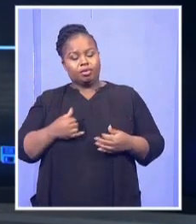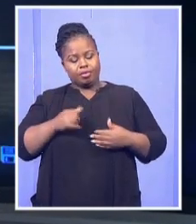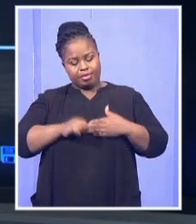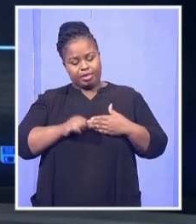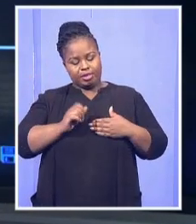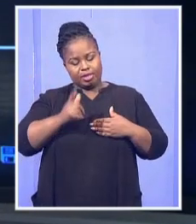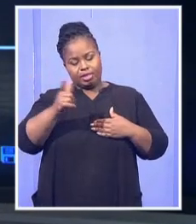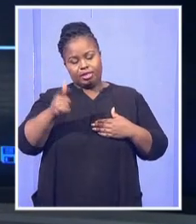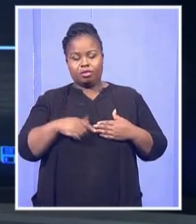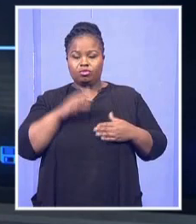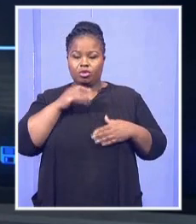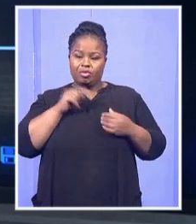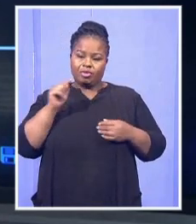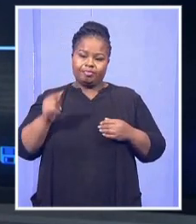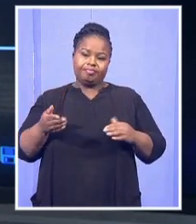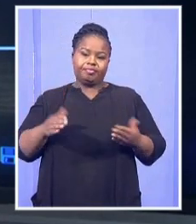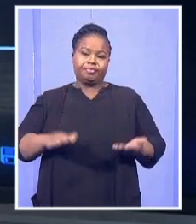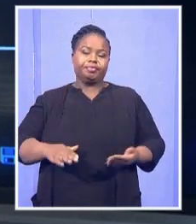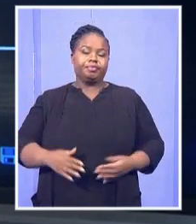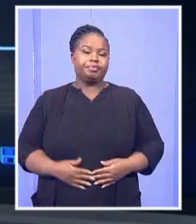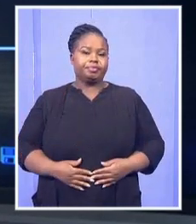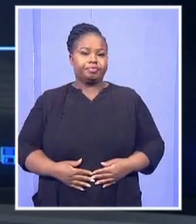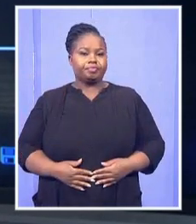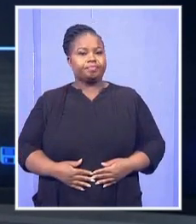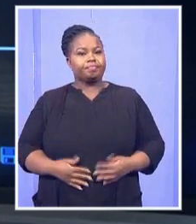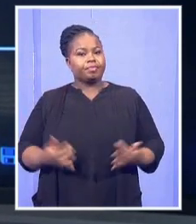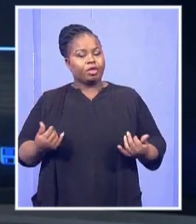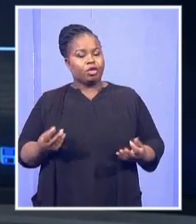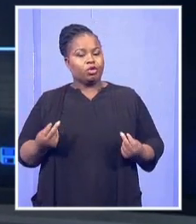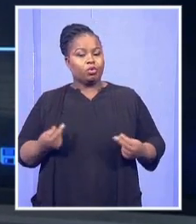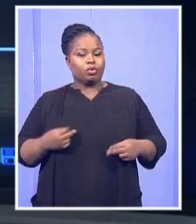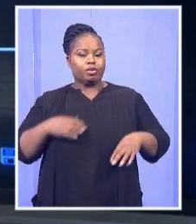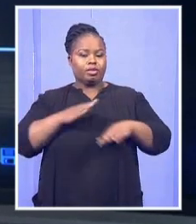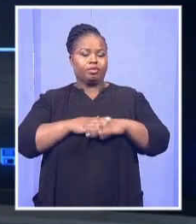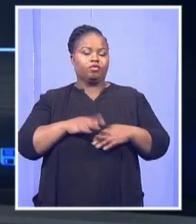we now talk about her death and a new era for the United Kingdom.